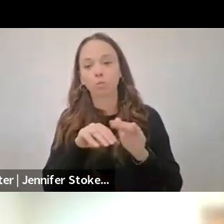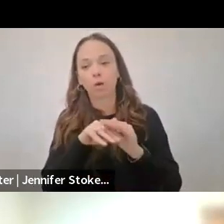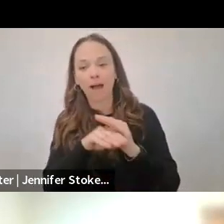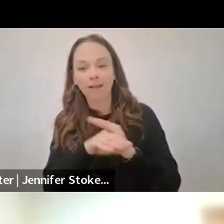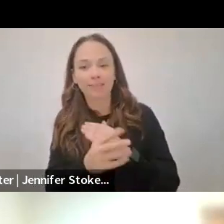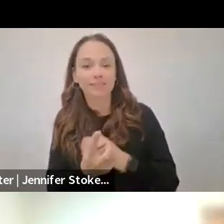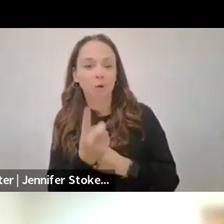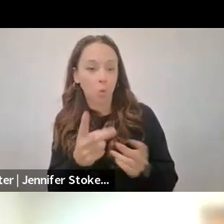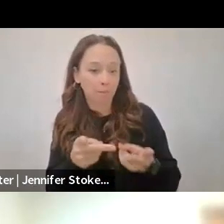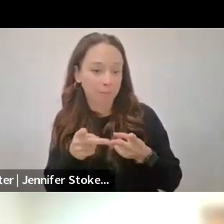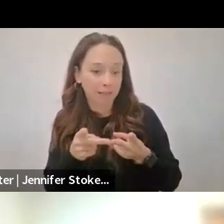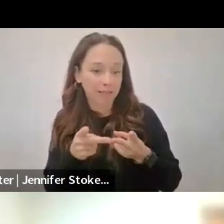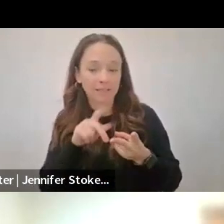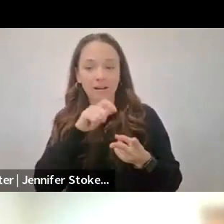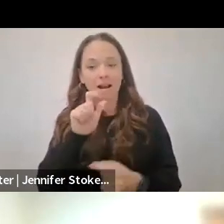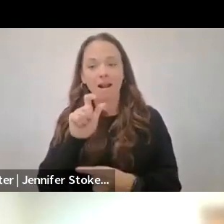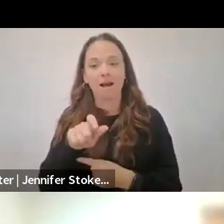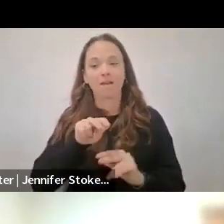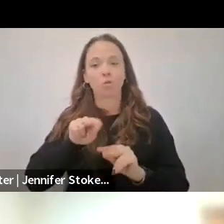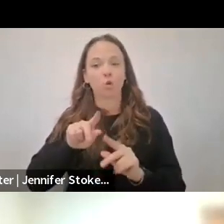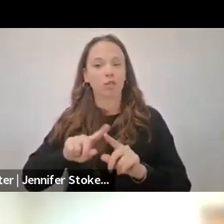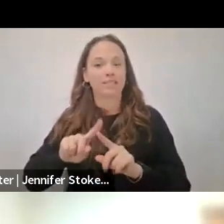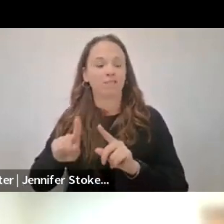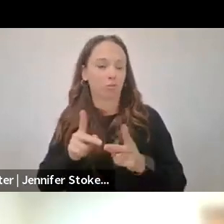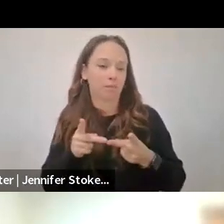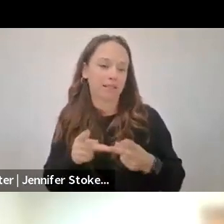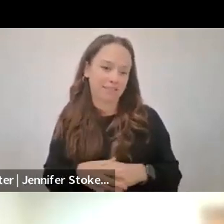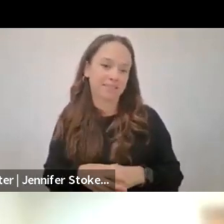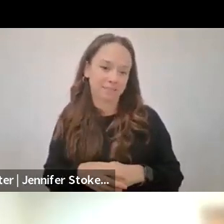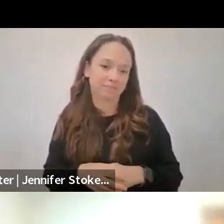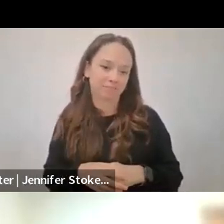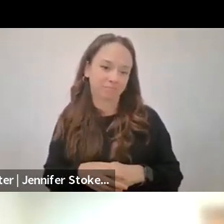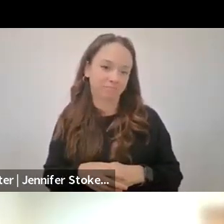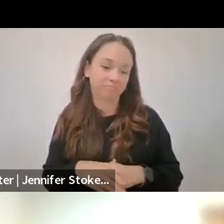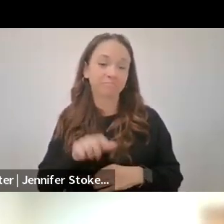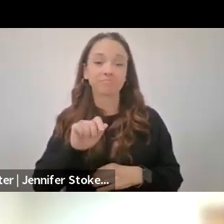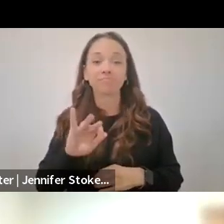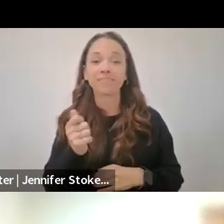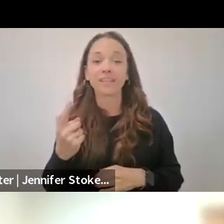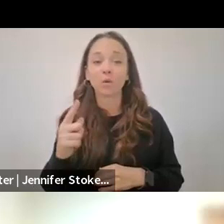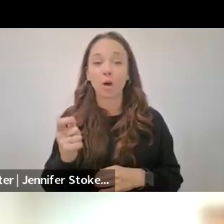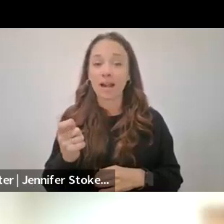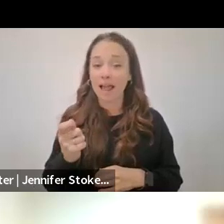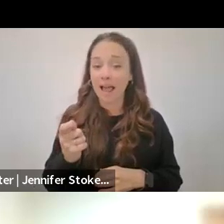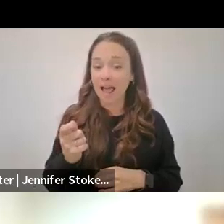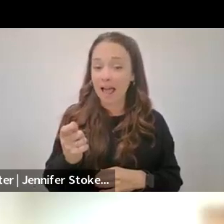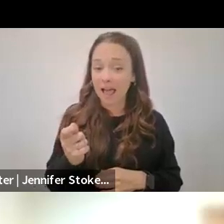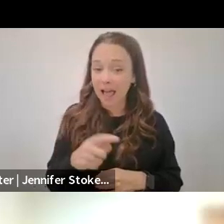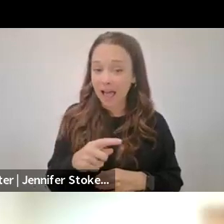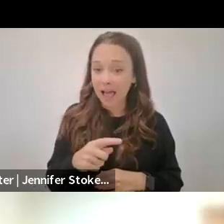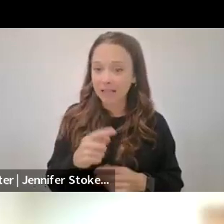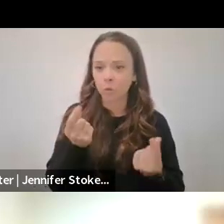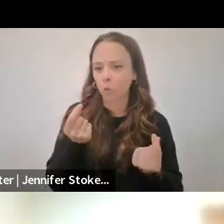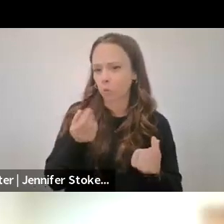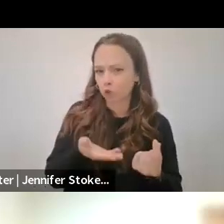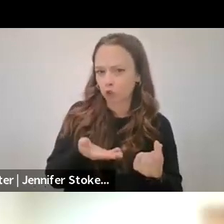in one place and not have to look in different places. And if anyone comes to ask you for what you do, it's a very easy thing